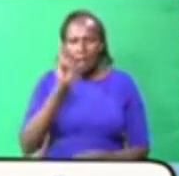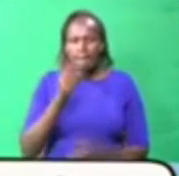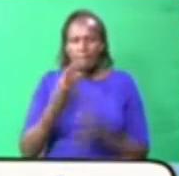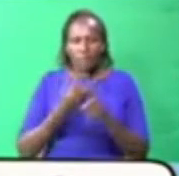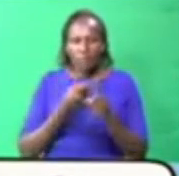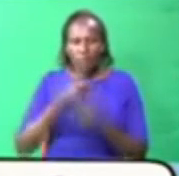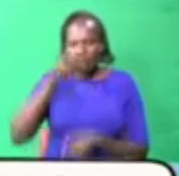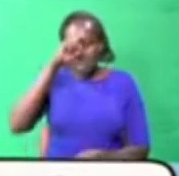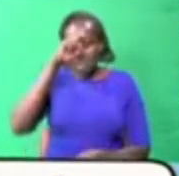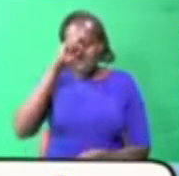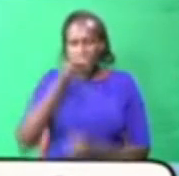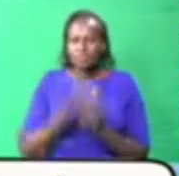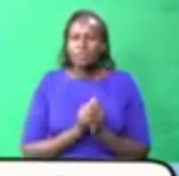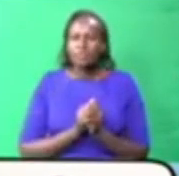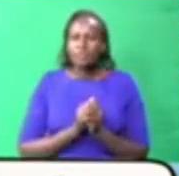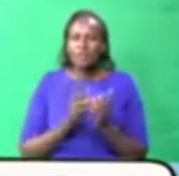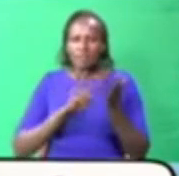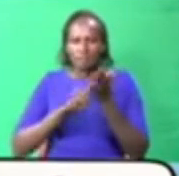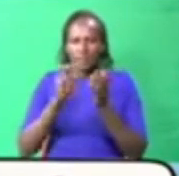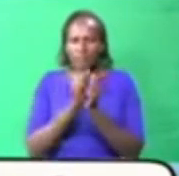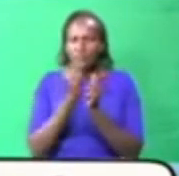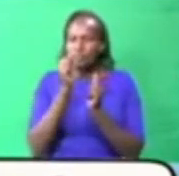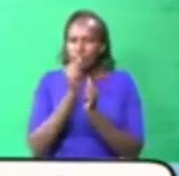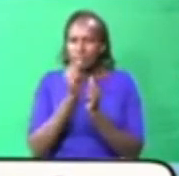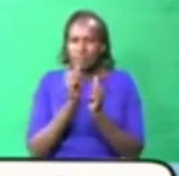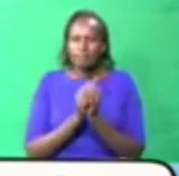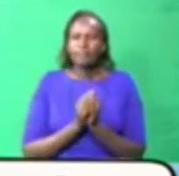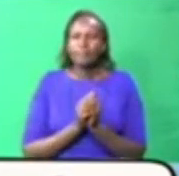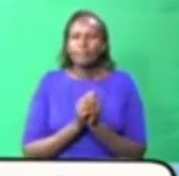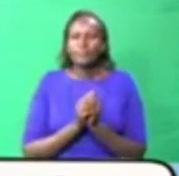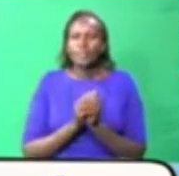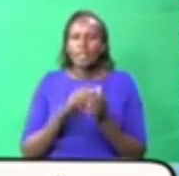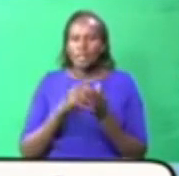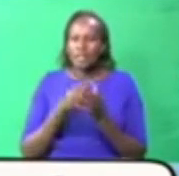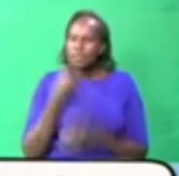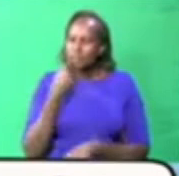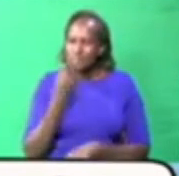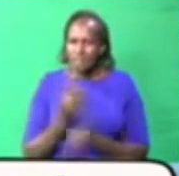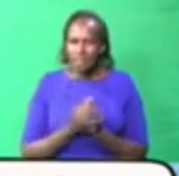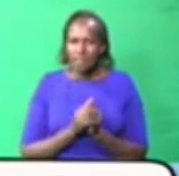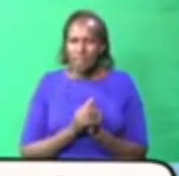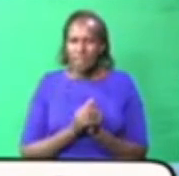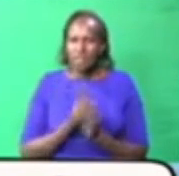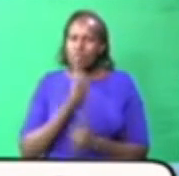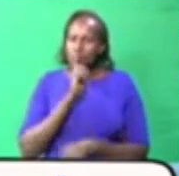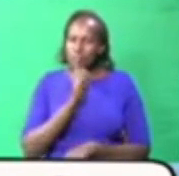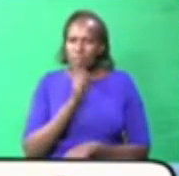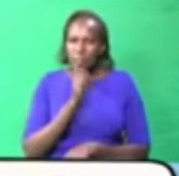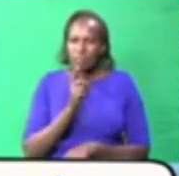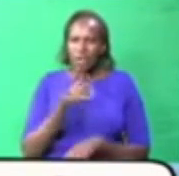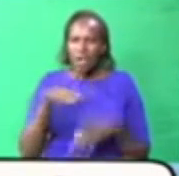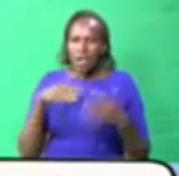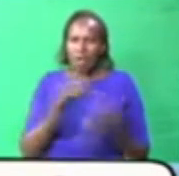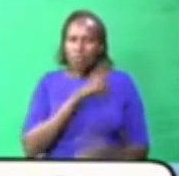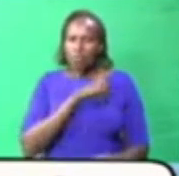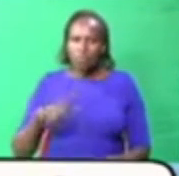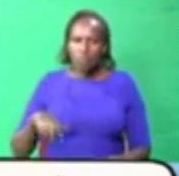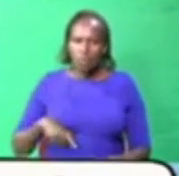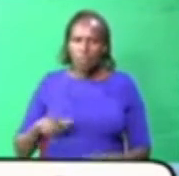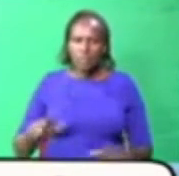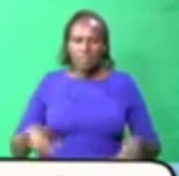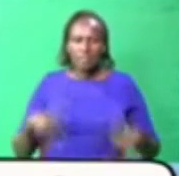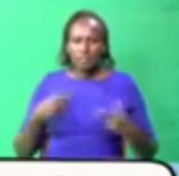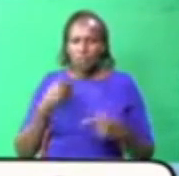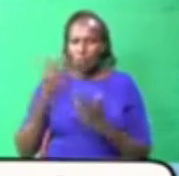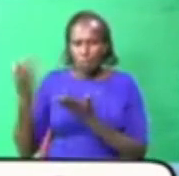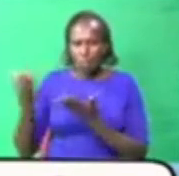Egypt. Verse 15. But they will say, as surely as the Lord lives, who brought the